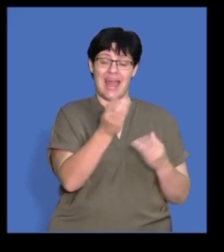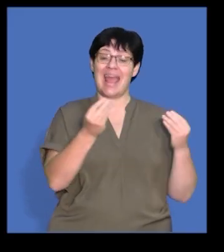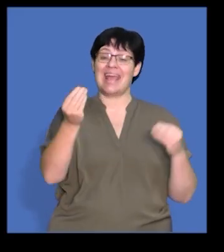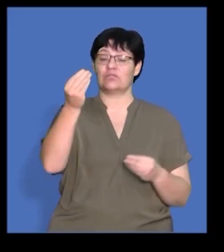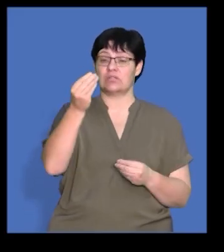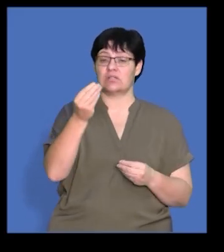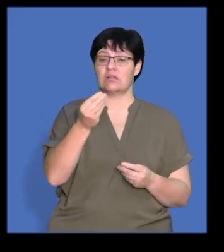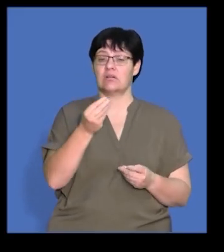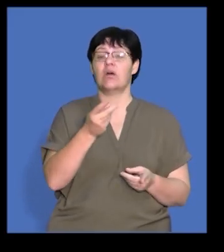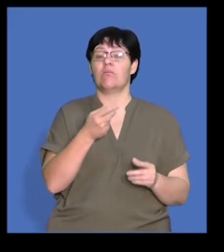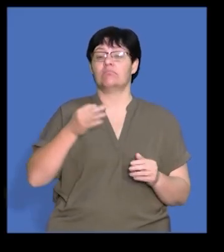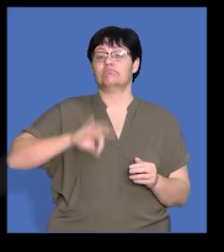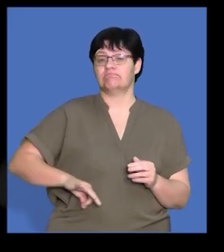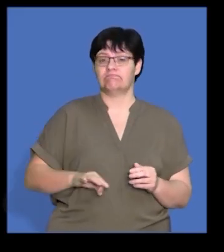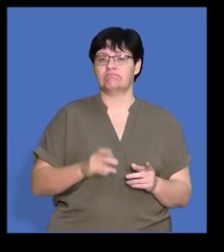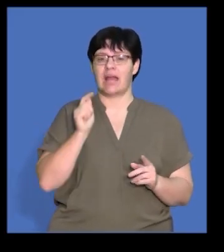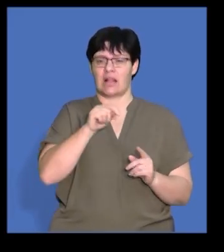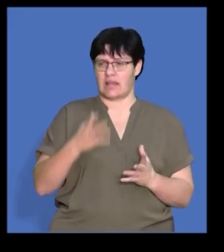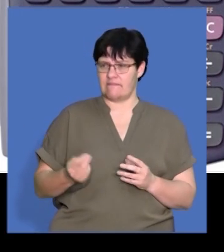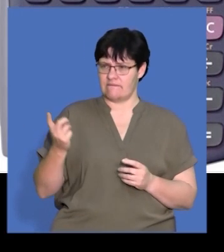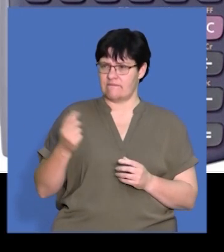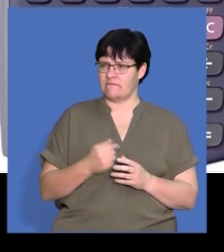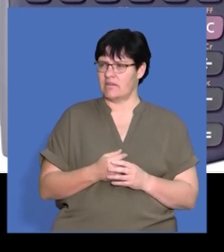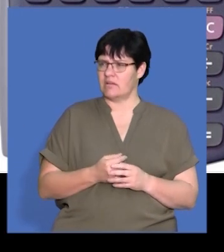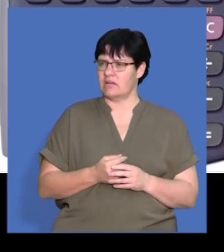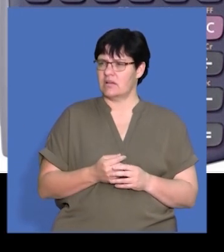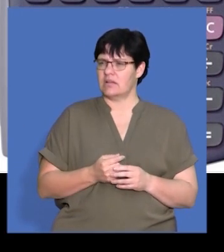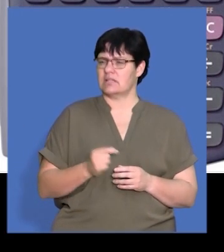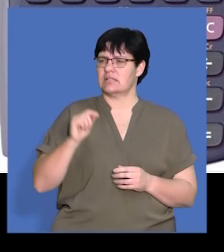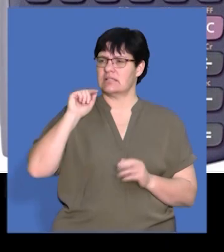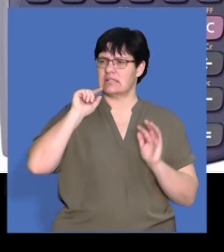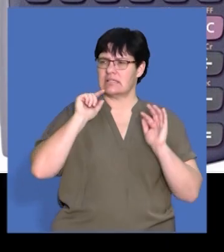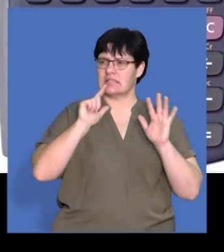interest that we earned was on my calculator, so I can get it off the calculator,